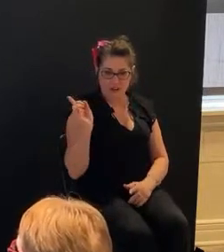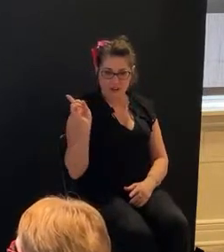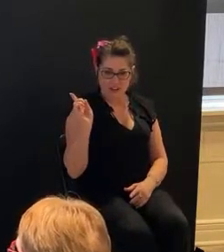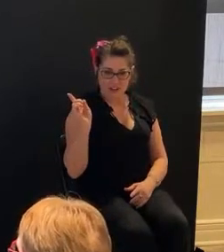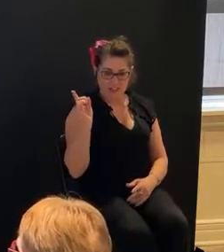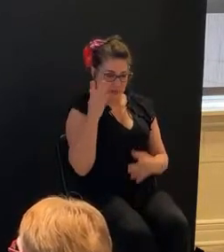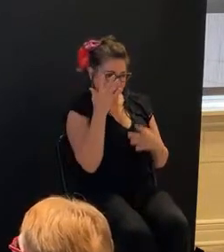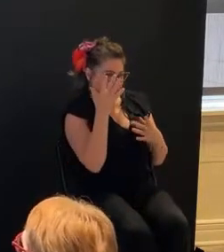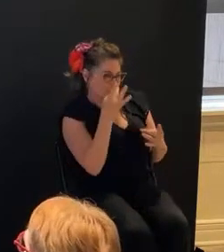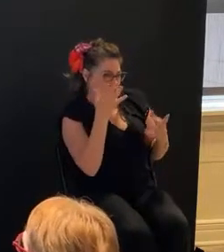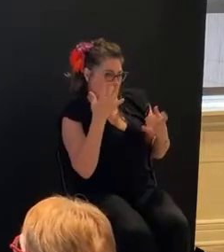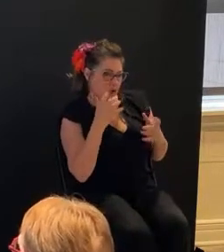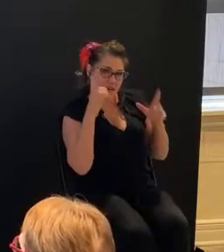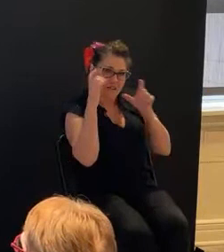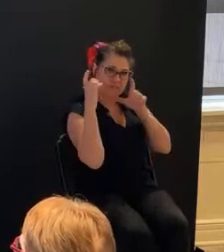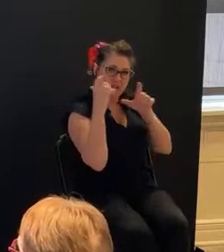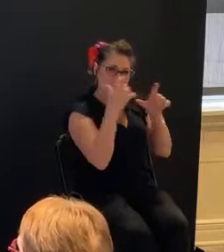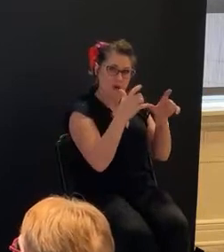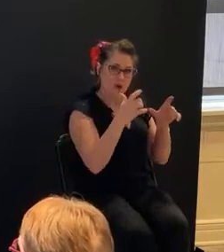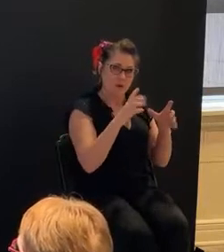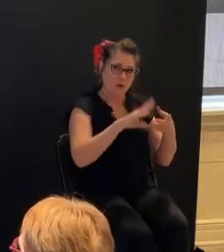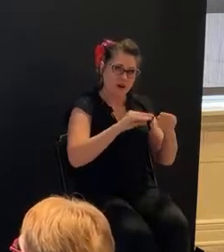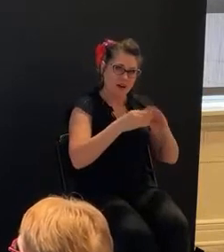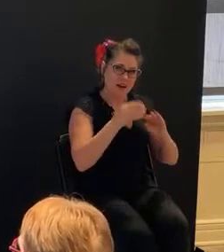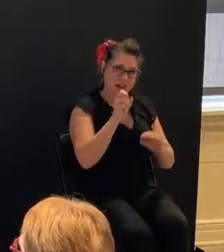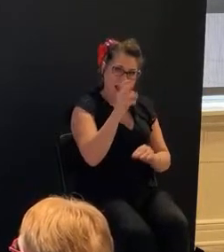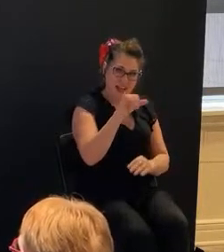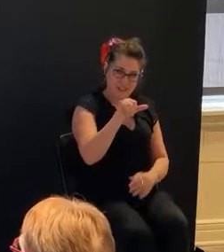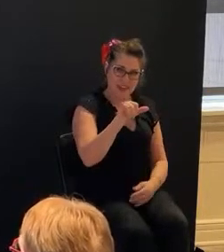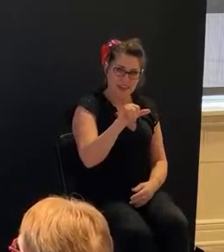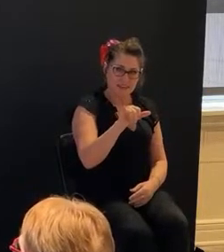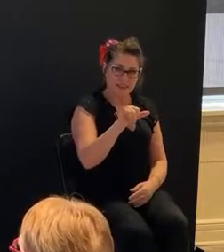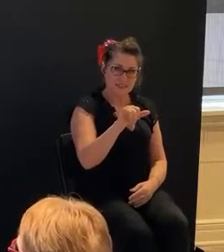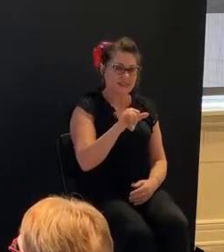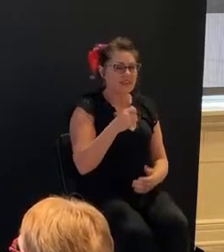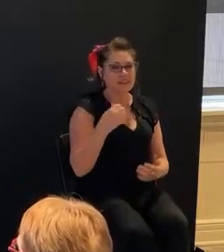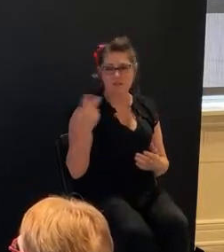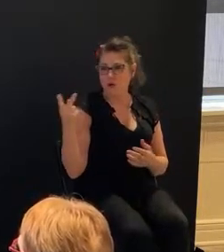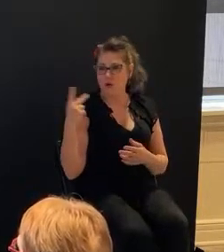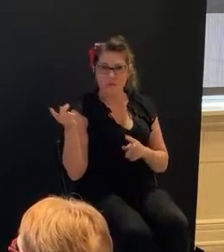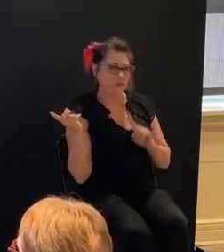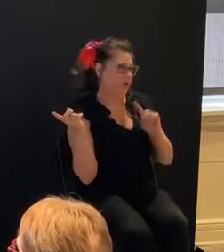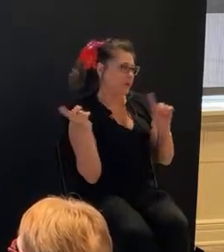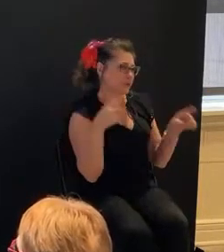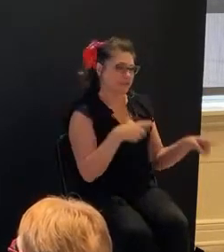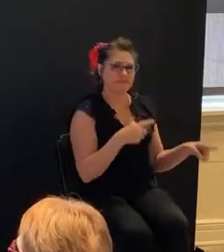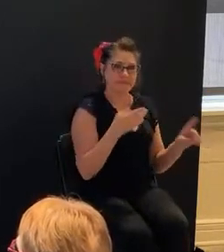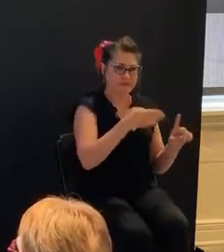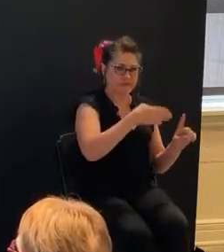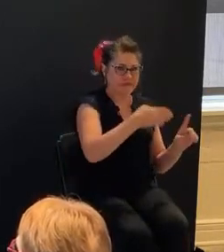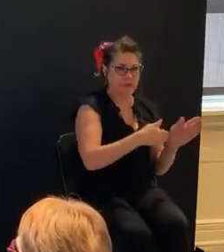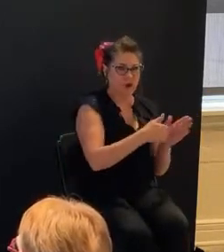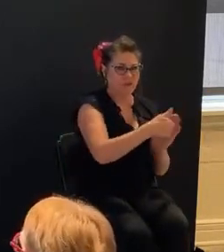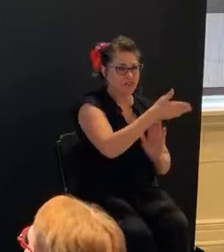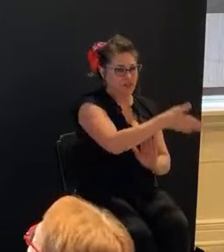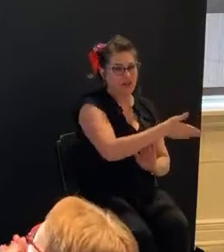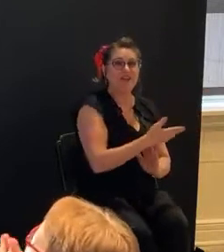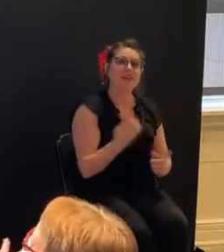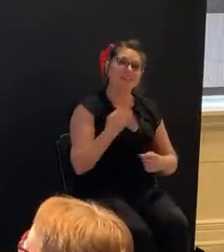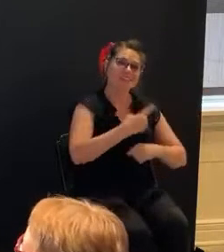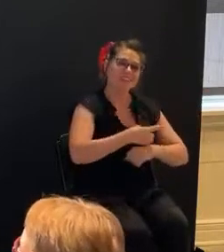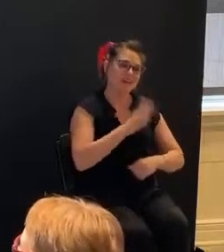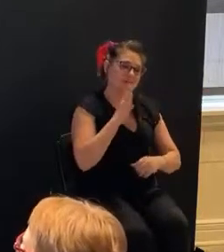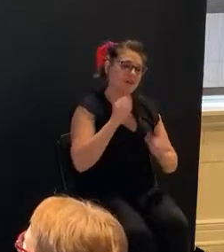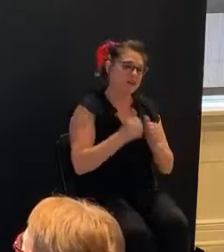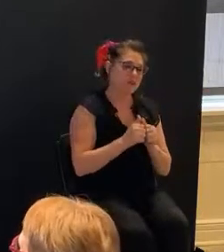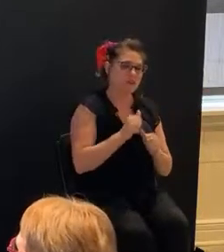of a photo essay about the locks, and so we've been spending a lot of time down there, and today we were down there talking to the Lock Master, which